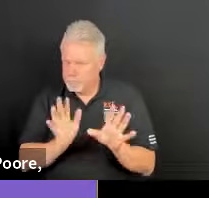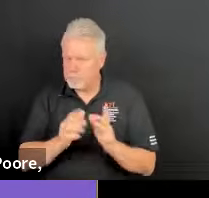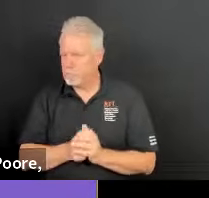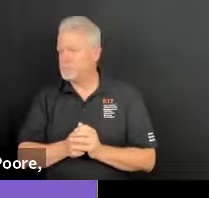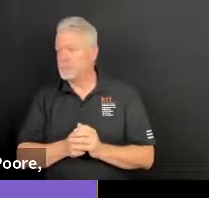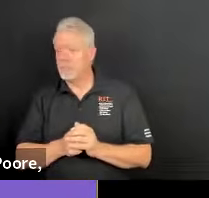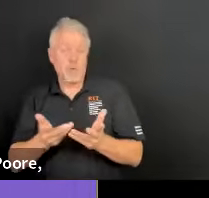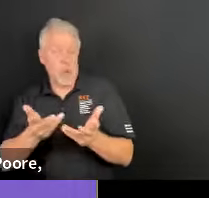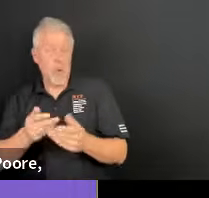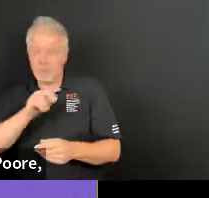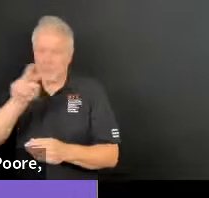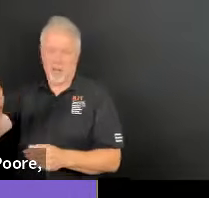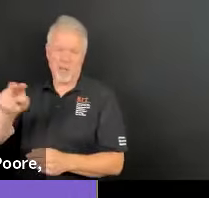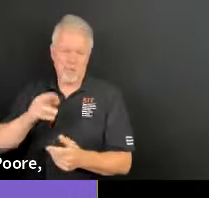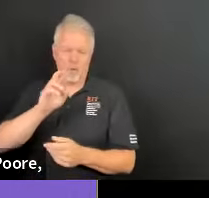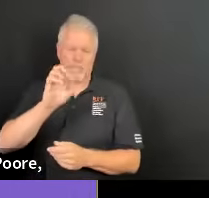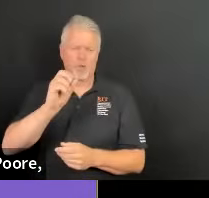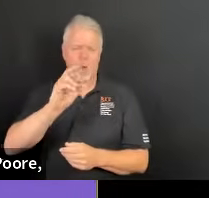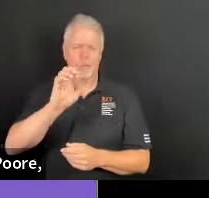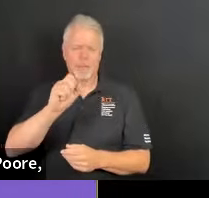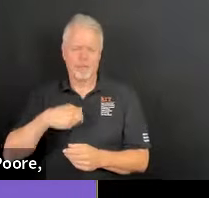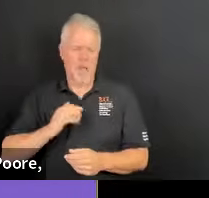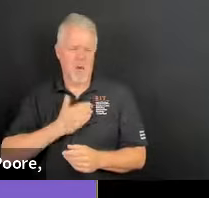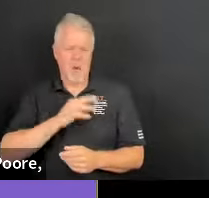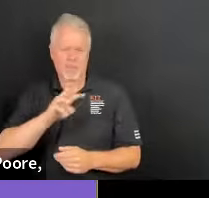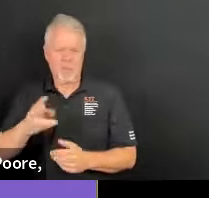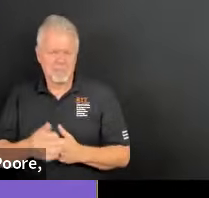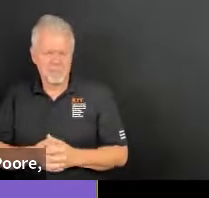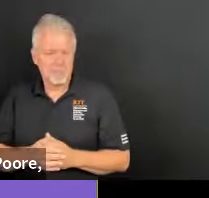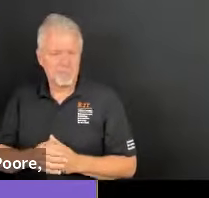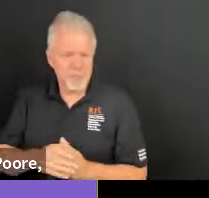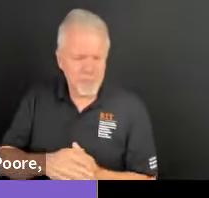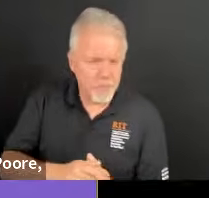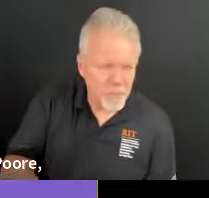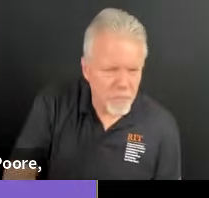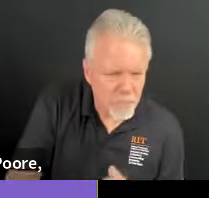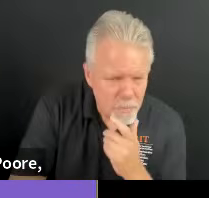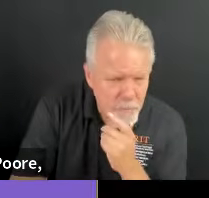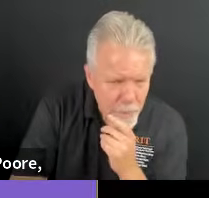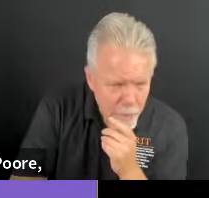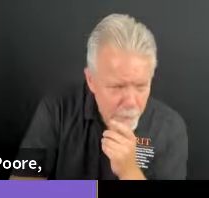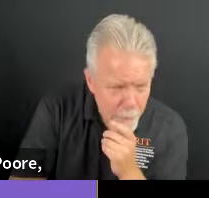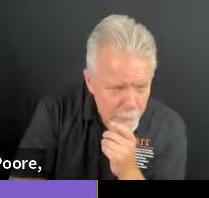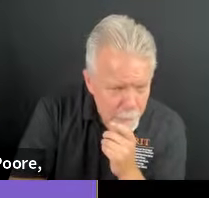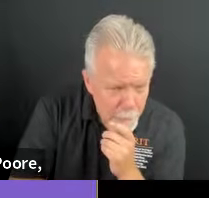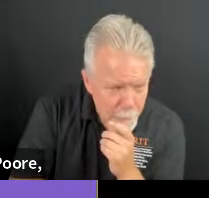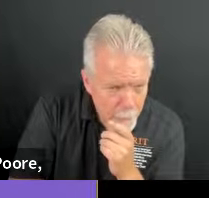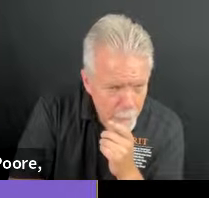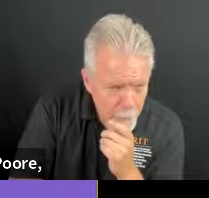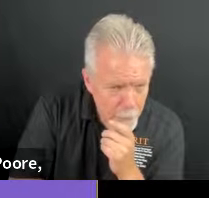hopefully on its way out. So go ahead and look in the resources section of our website for more information on